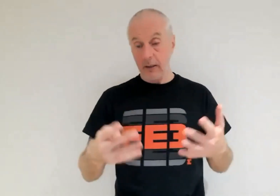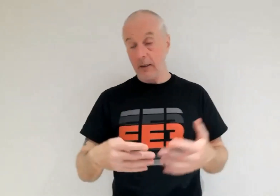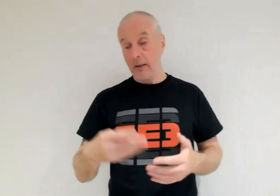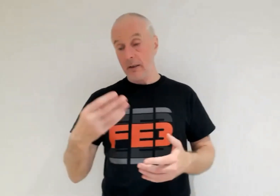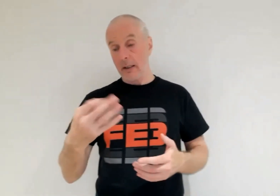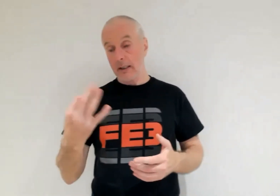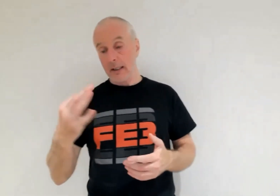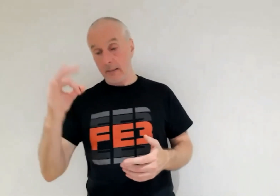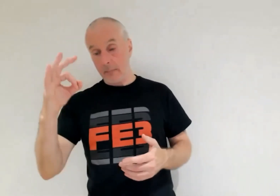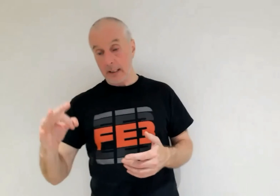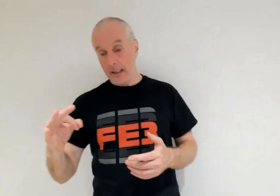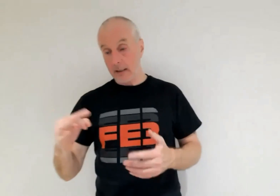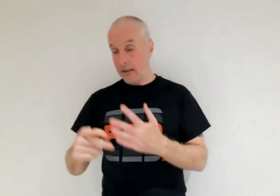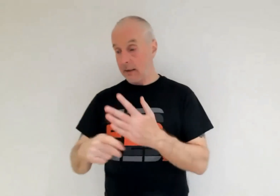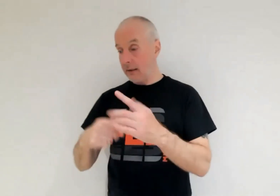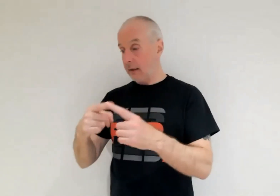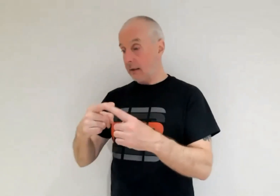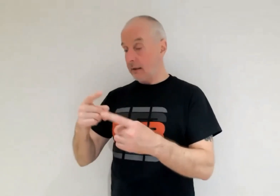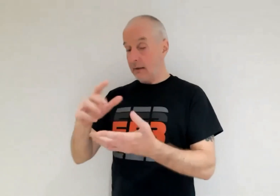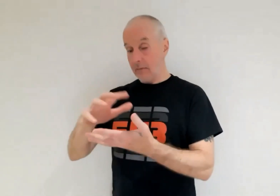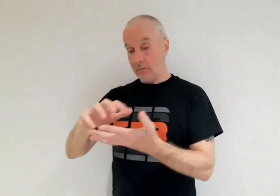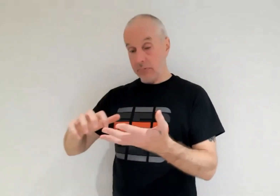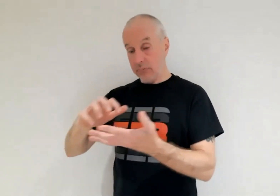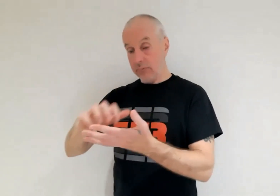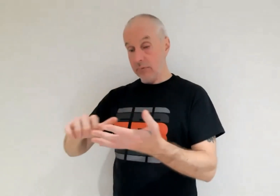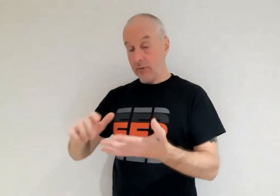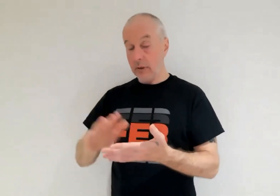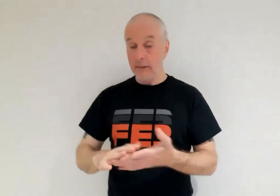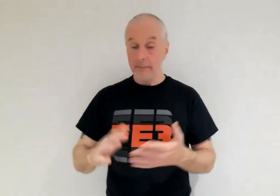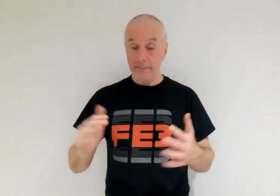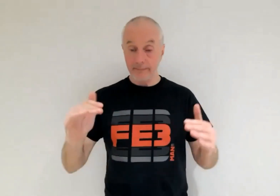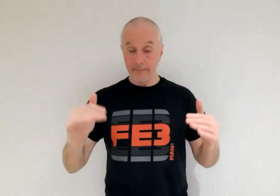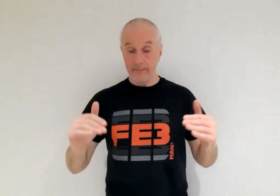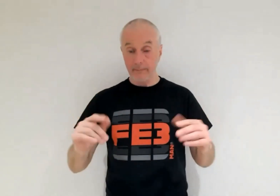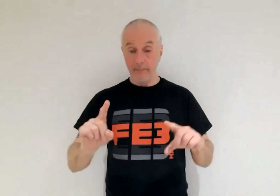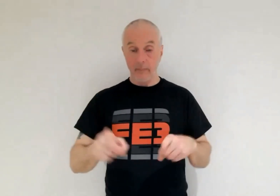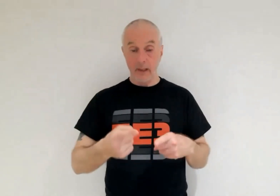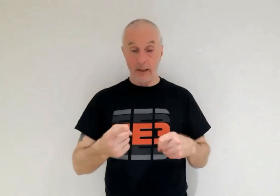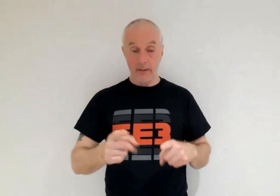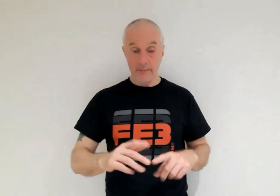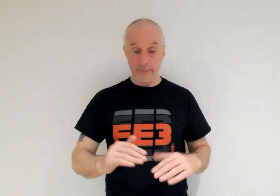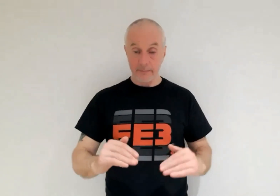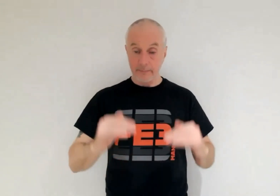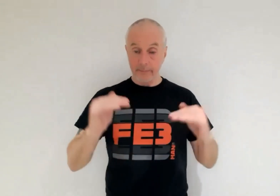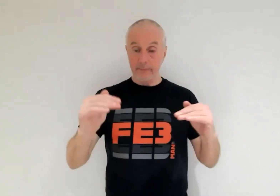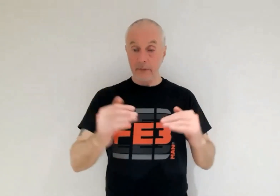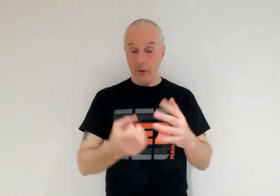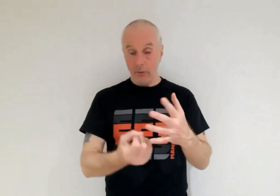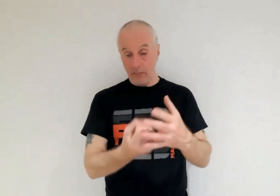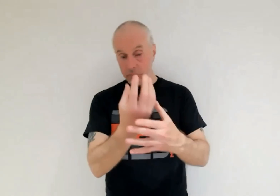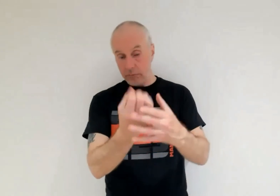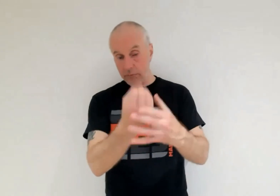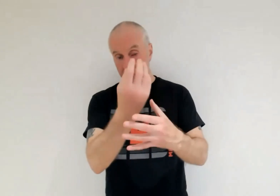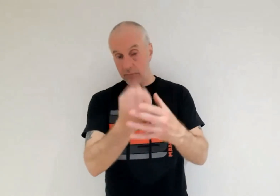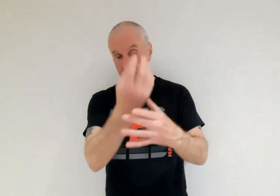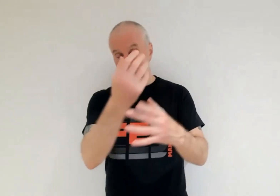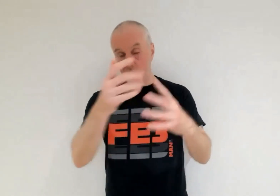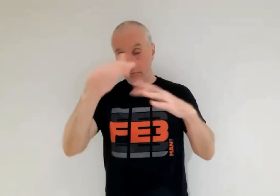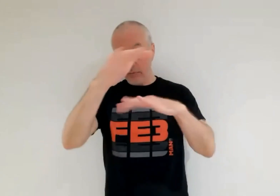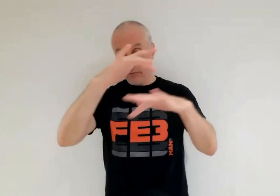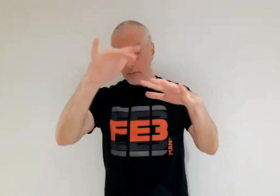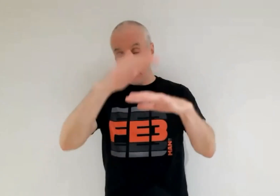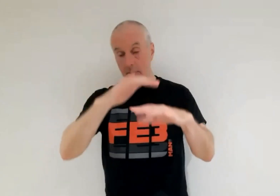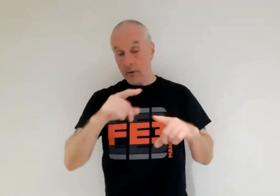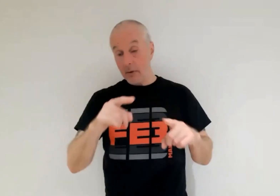99%. So there are a level of residual emissions that do go up the stack on the order of